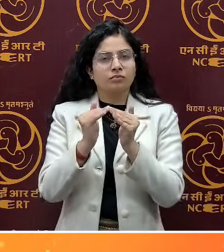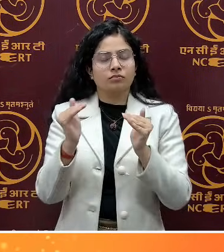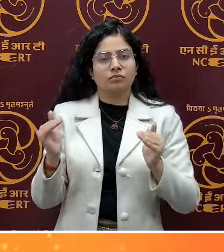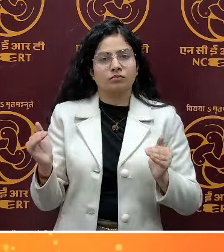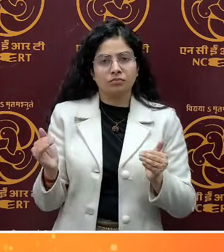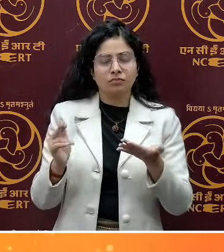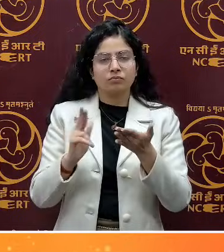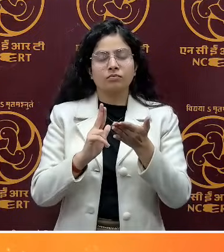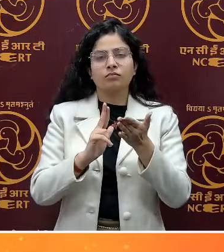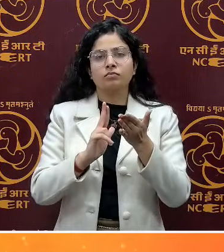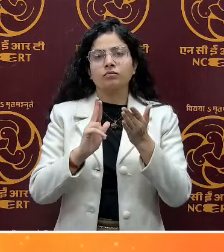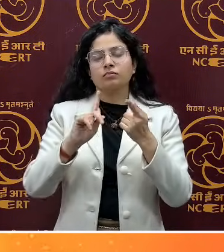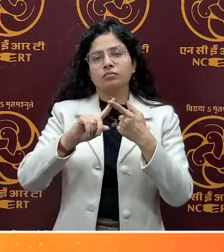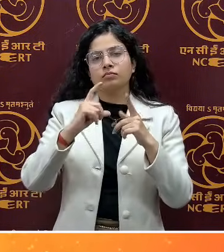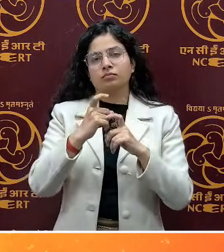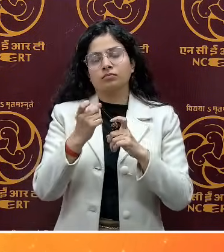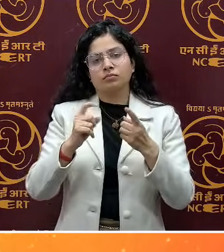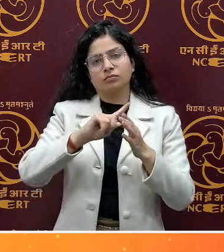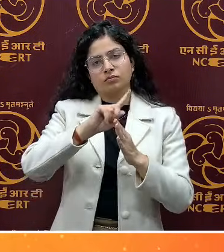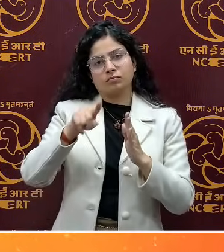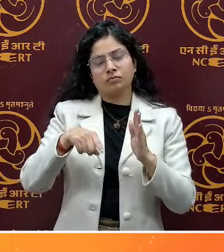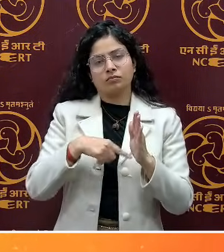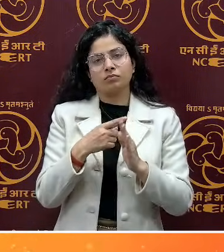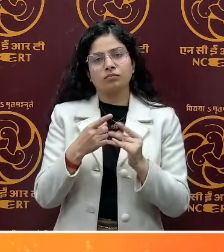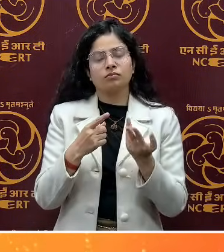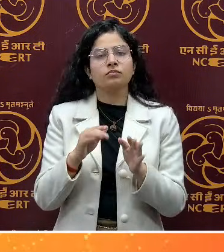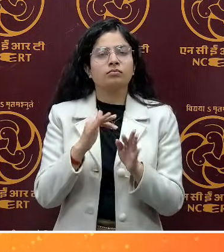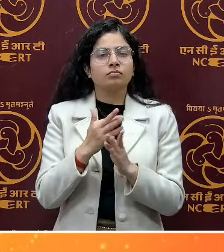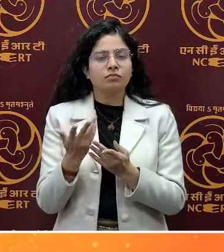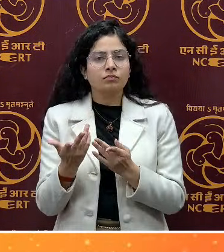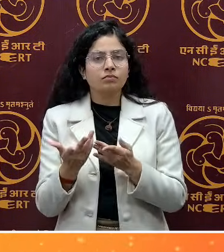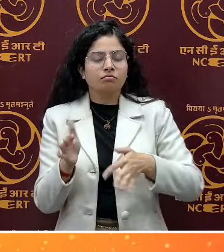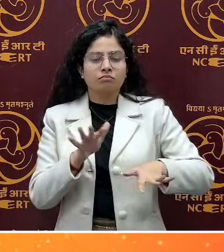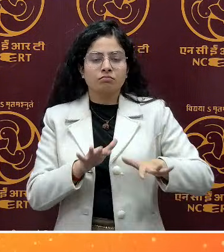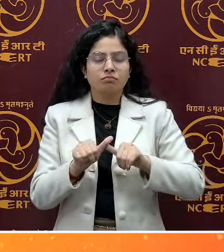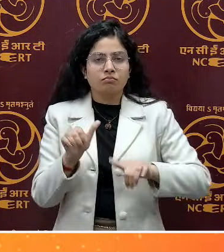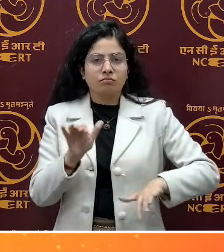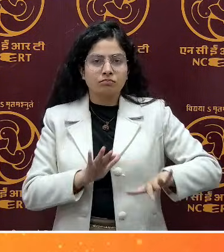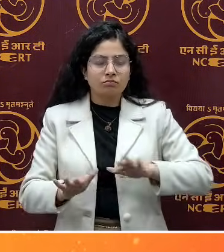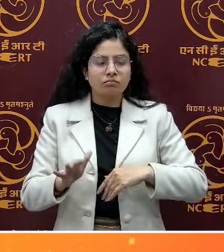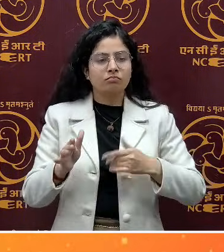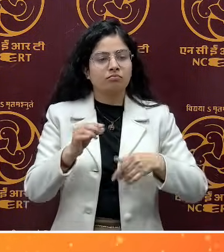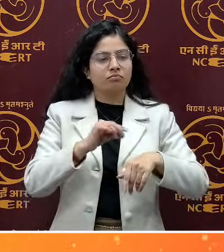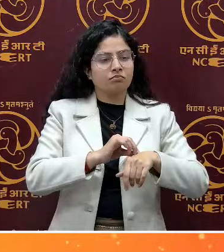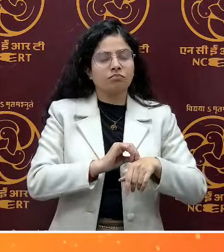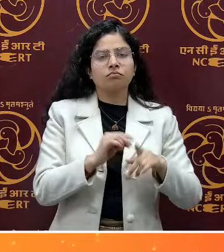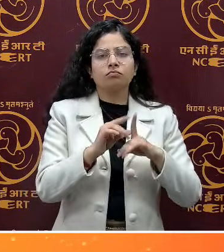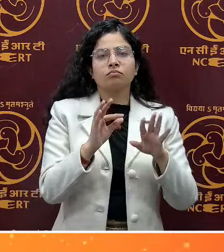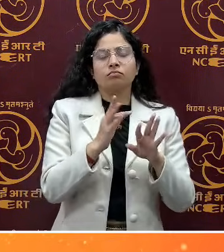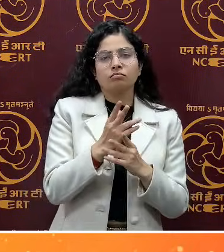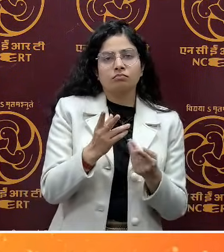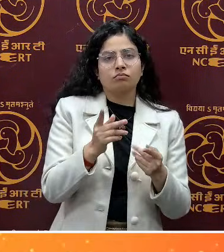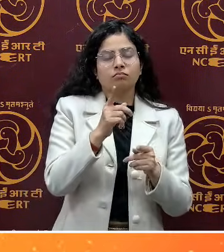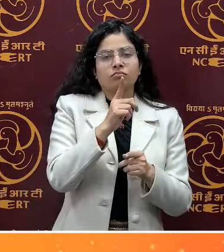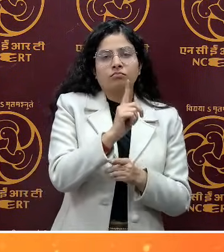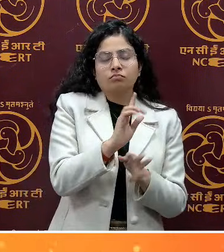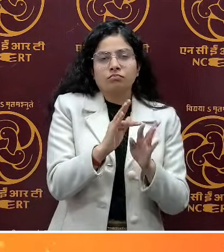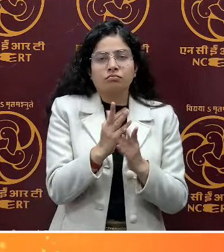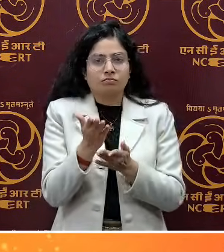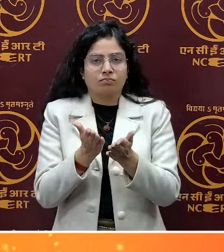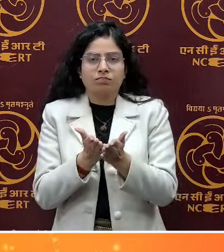the ecosystem, right? And what are the activities done by humans which one or the other way they